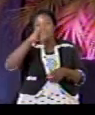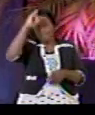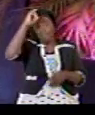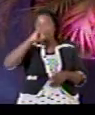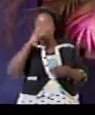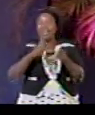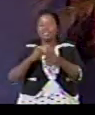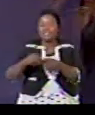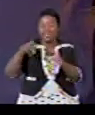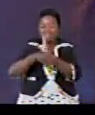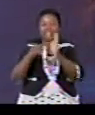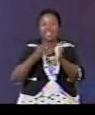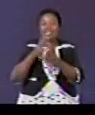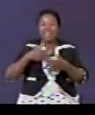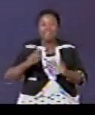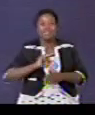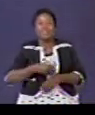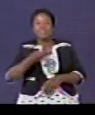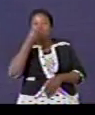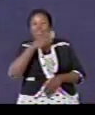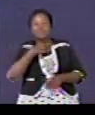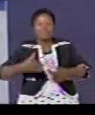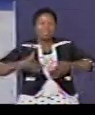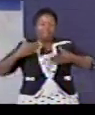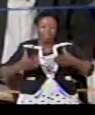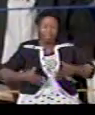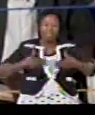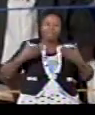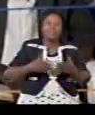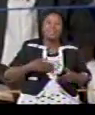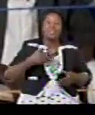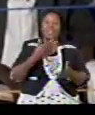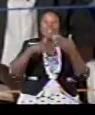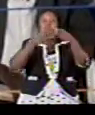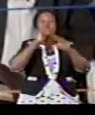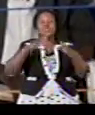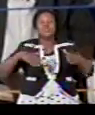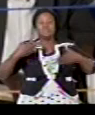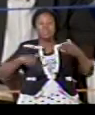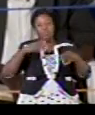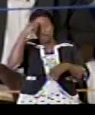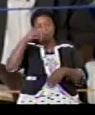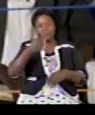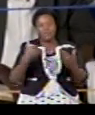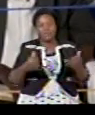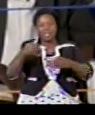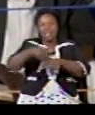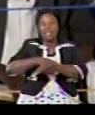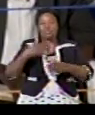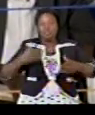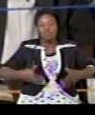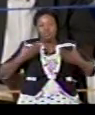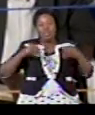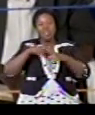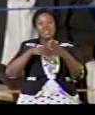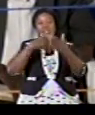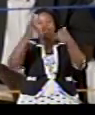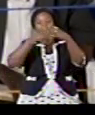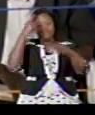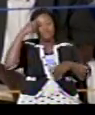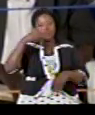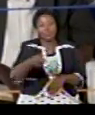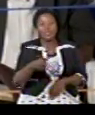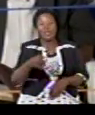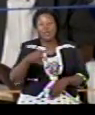eat and be merry. Heaven is rejoicing because of you tonight. Joy in heaven for you,